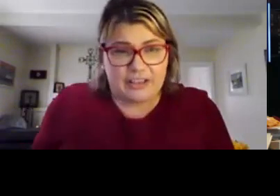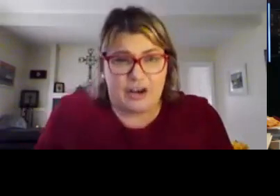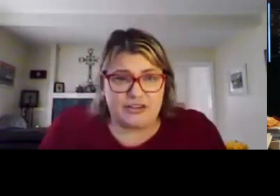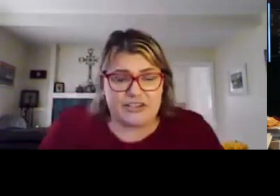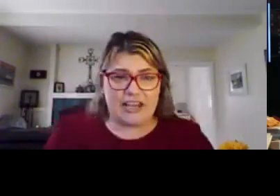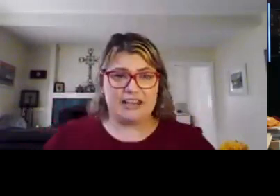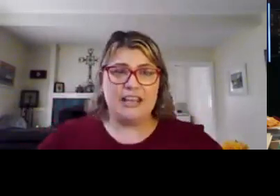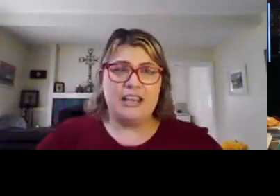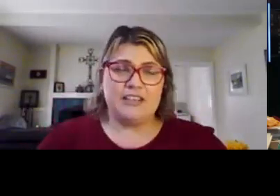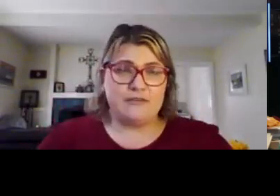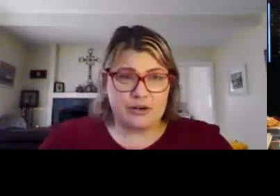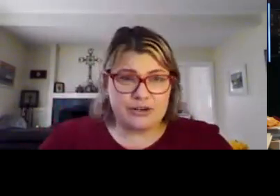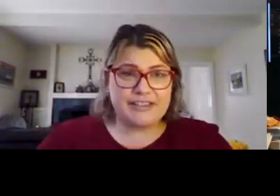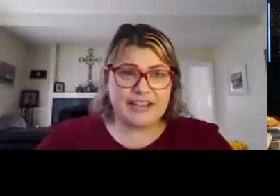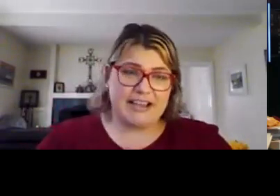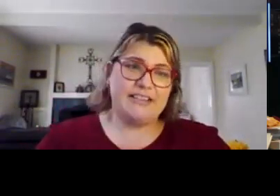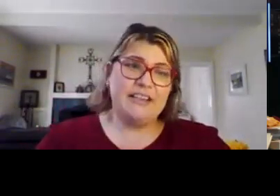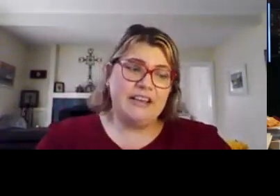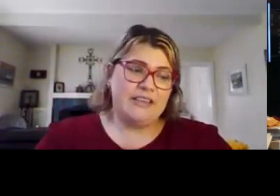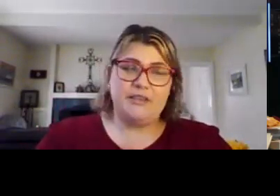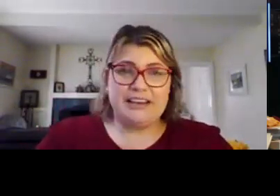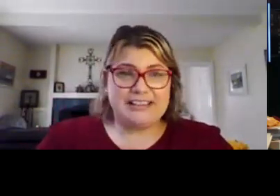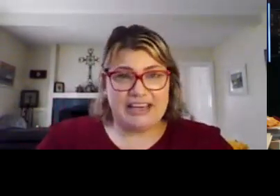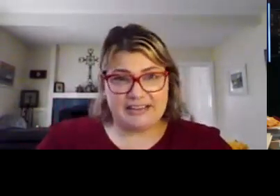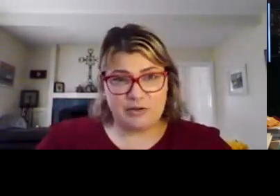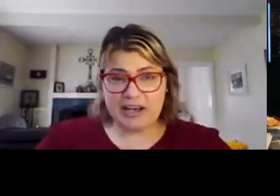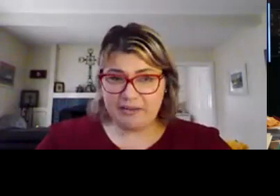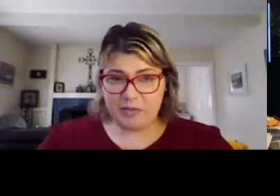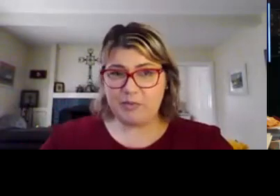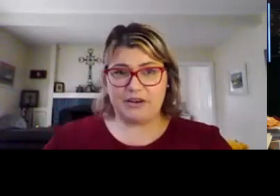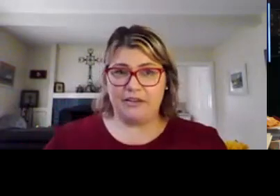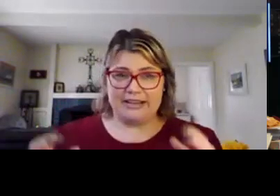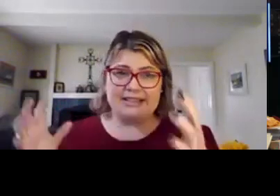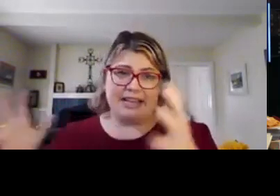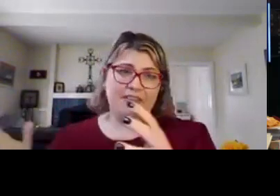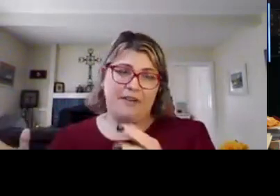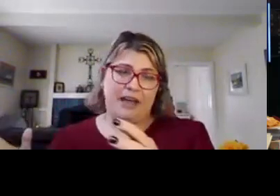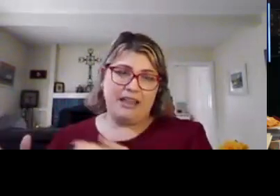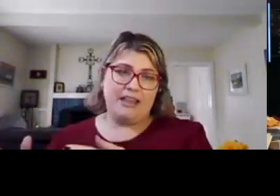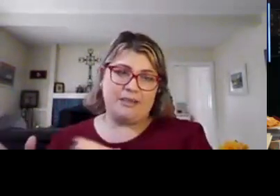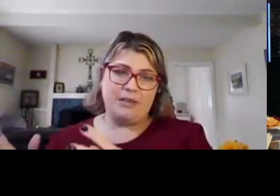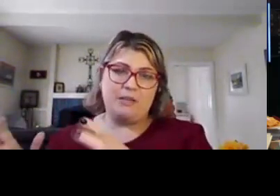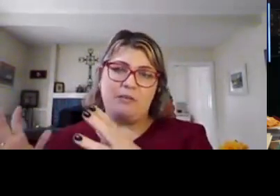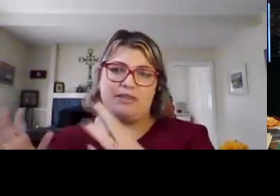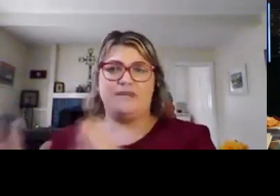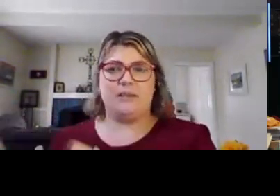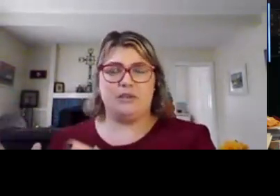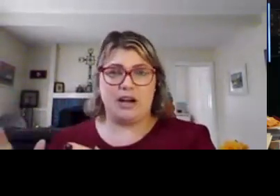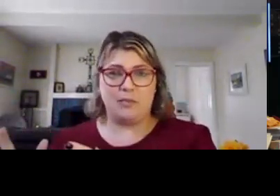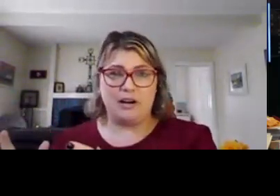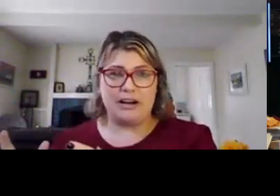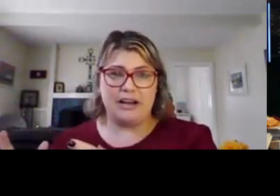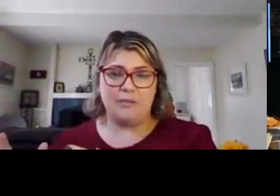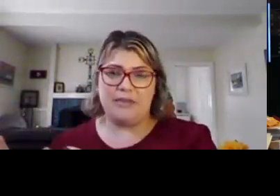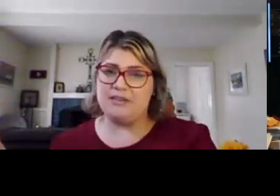geographically large and diverse as the United States, you could have people that all identify as being members of the